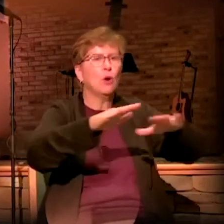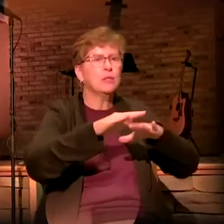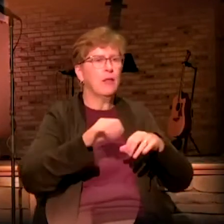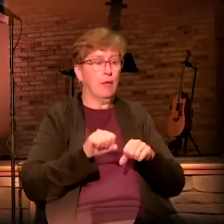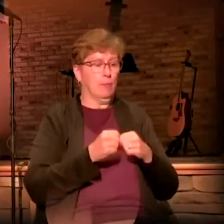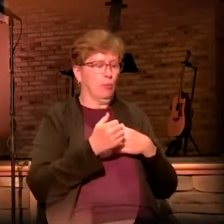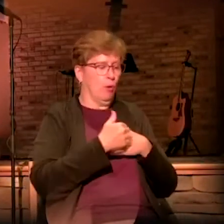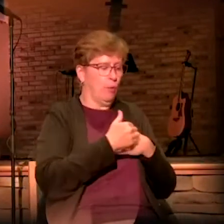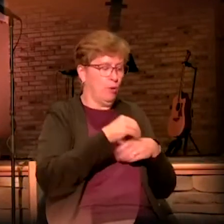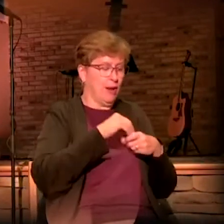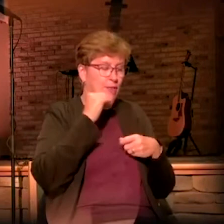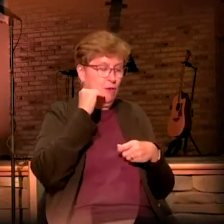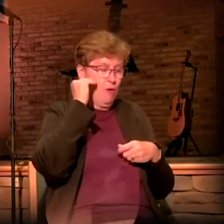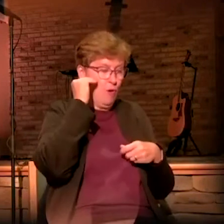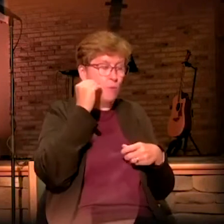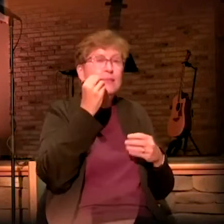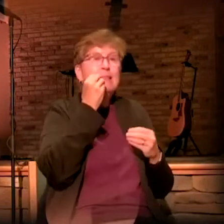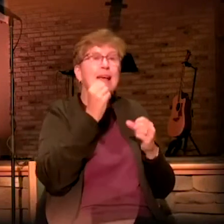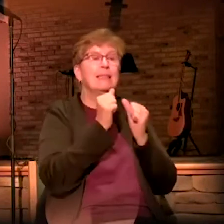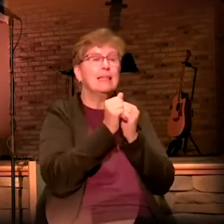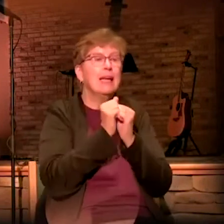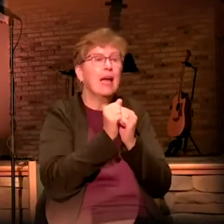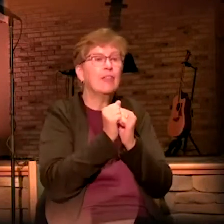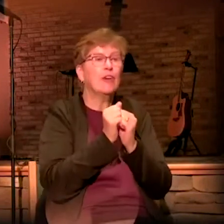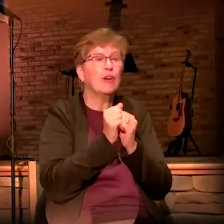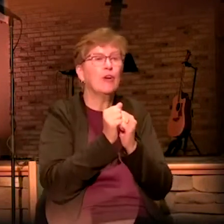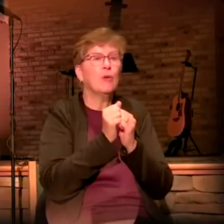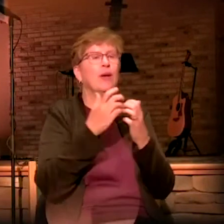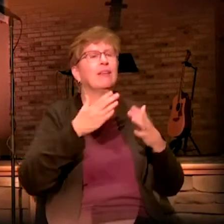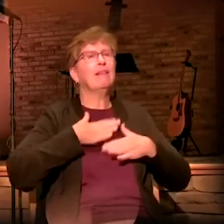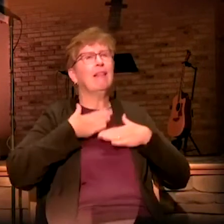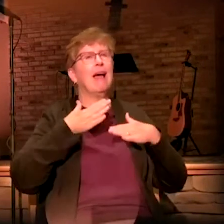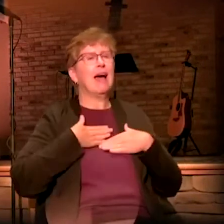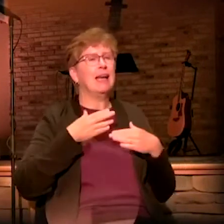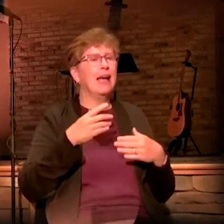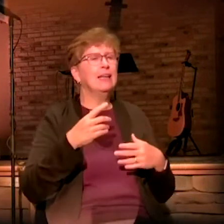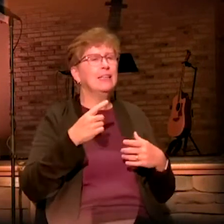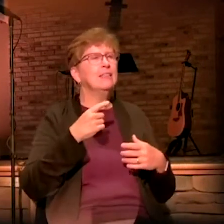their homes and ate together with glad and sincere hearts,